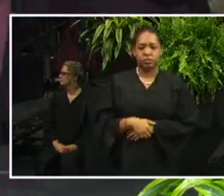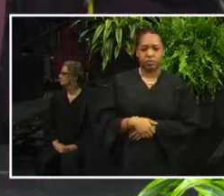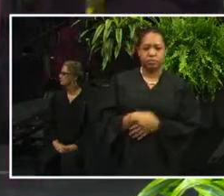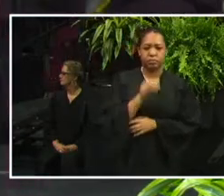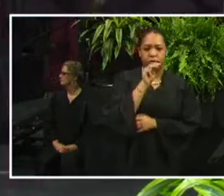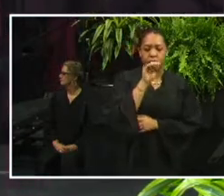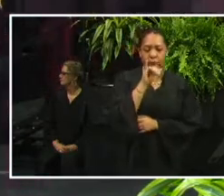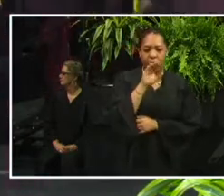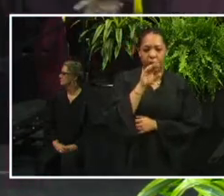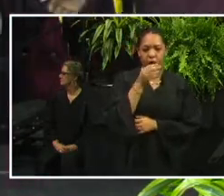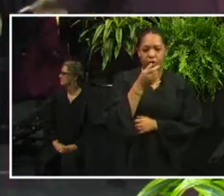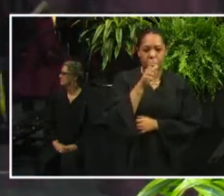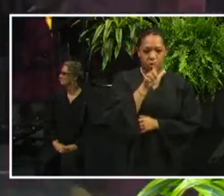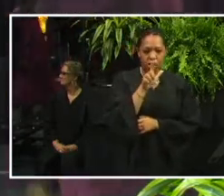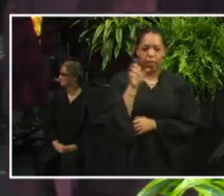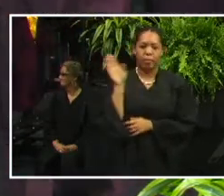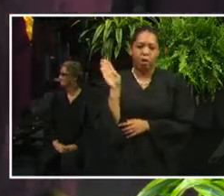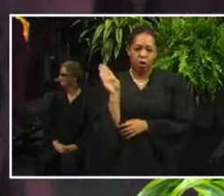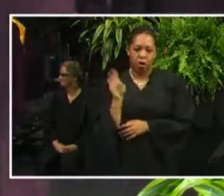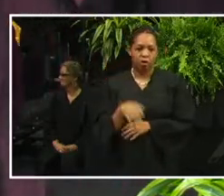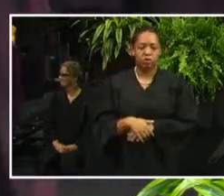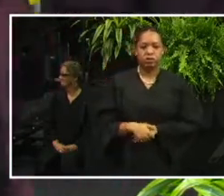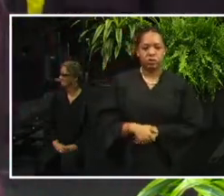Michael Garrett Barnes.